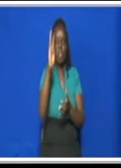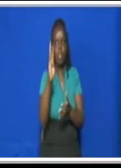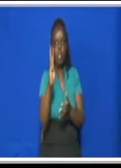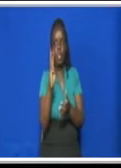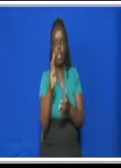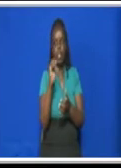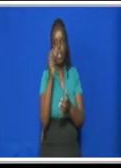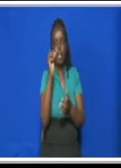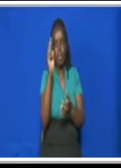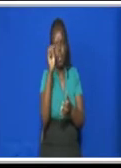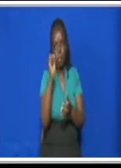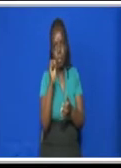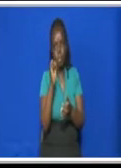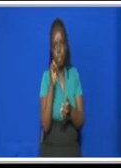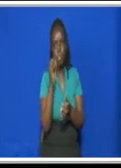ions,